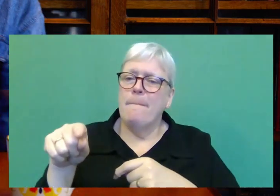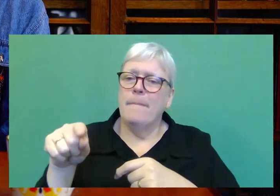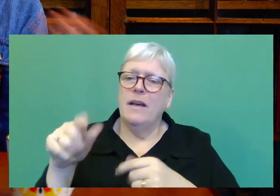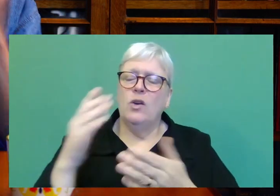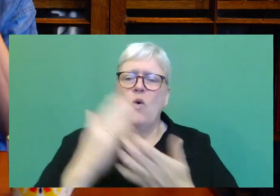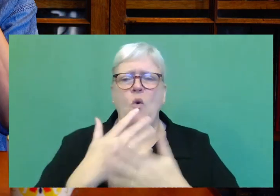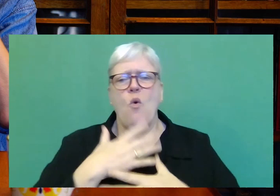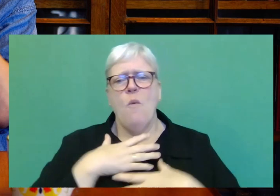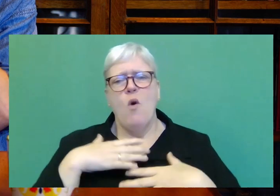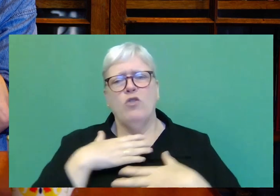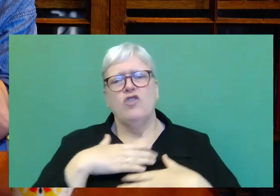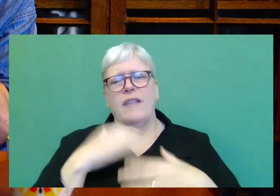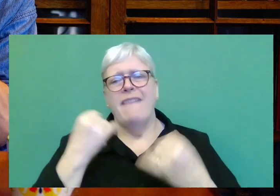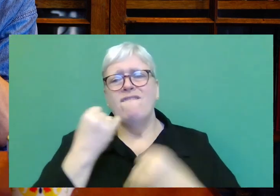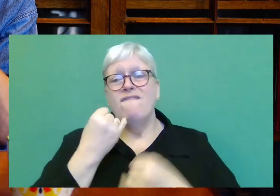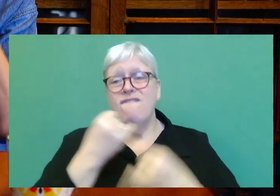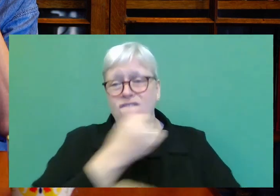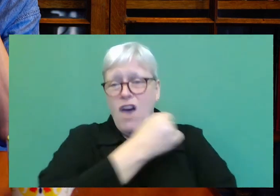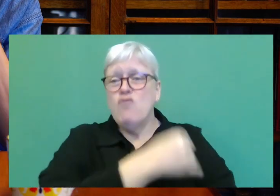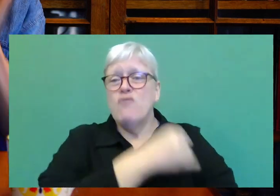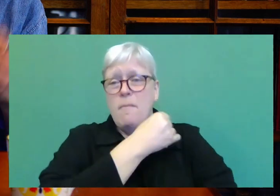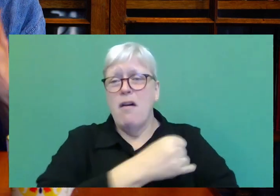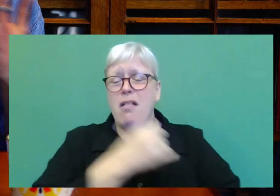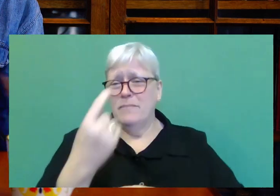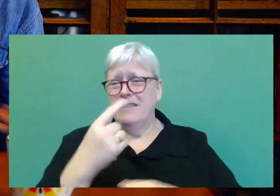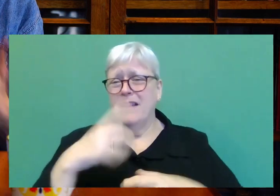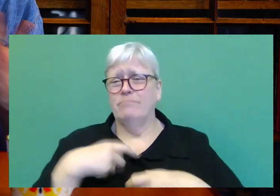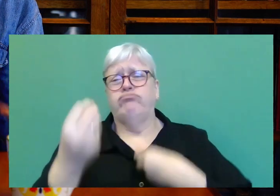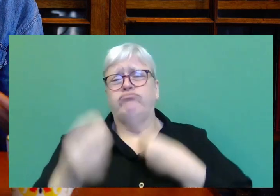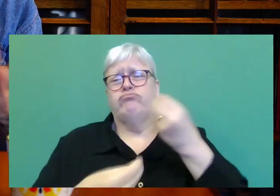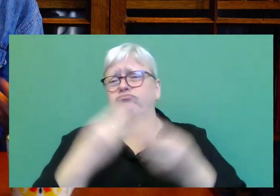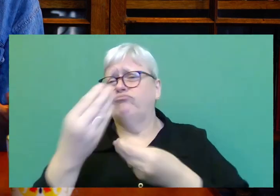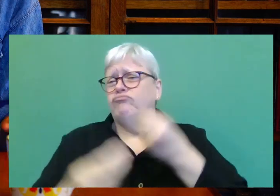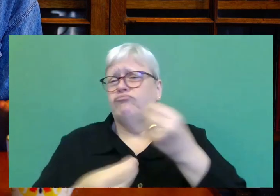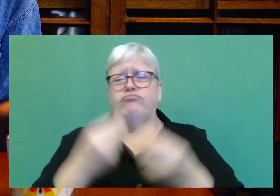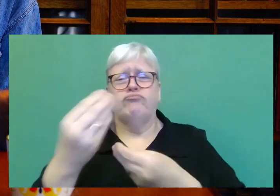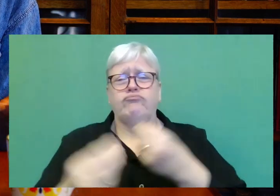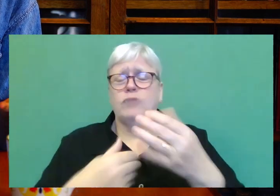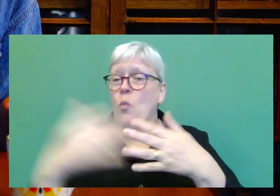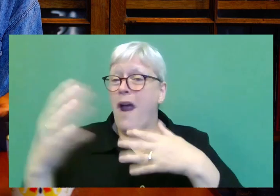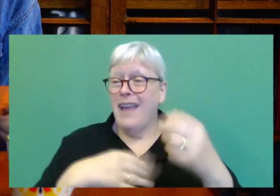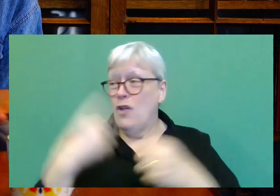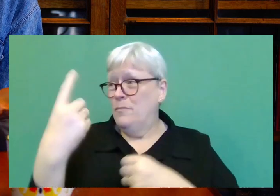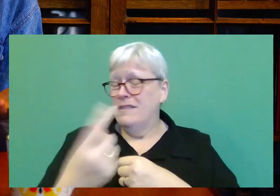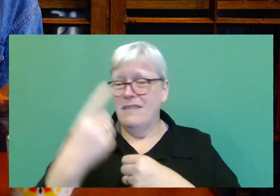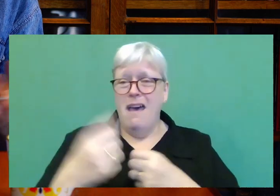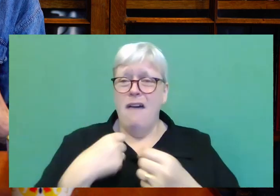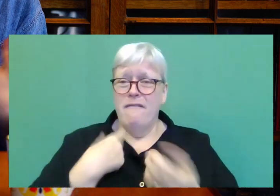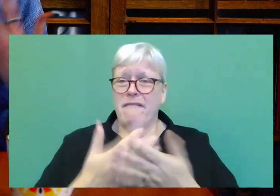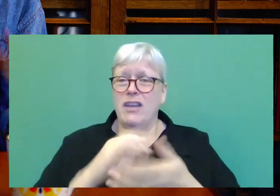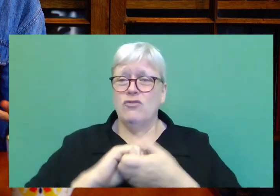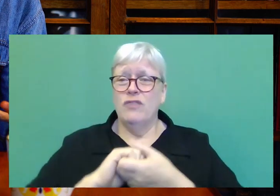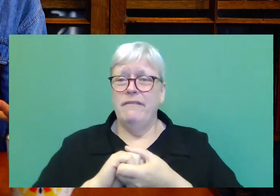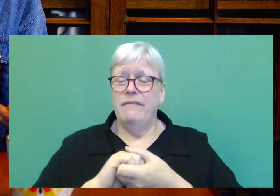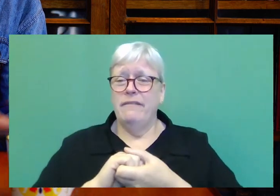vulnerable, you know. He gutted himself in front of us, and he was working out his day-to-day, and he reached no real solid conclusions. He